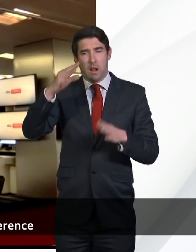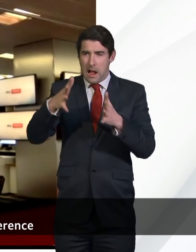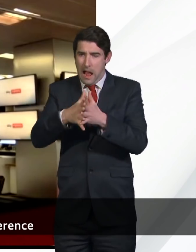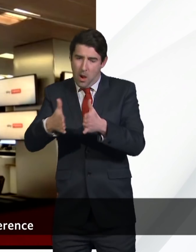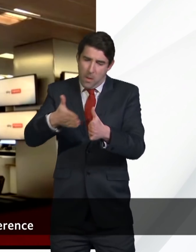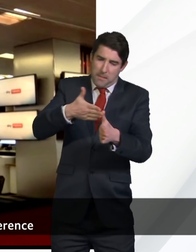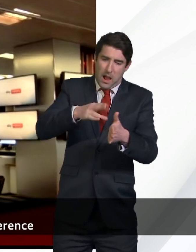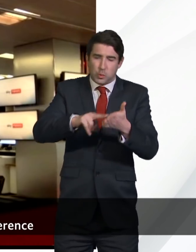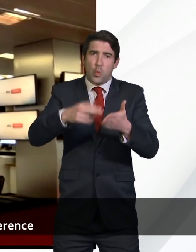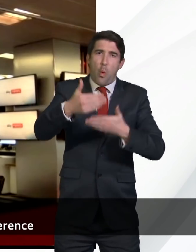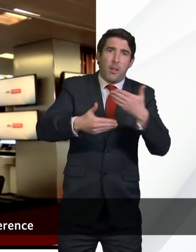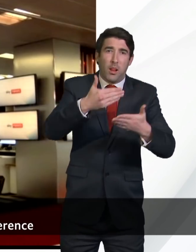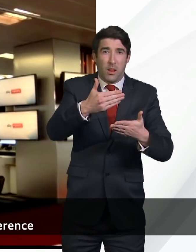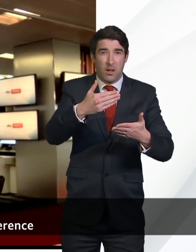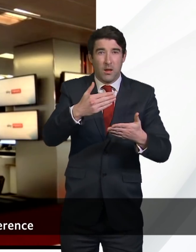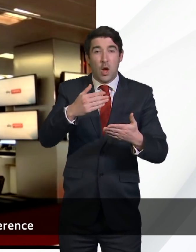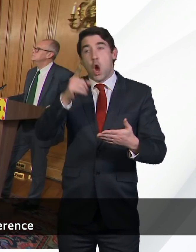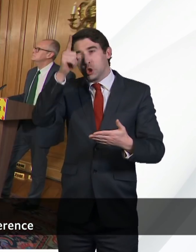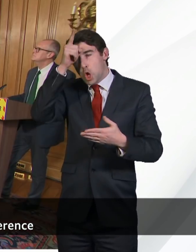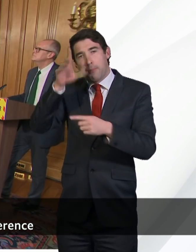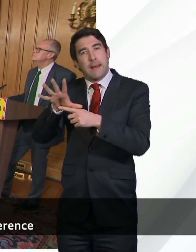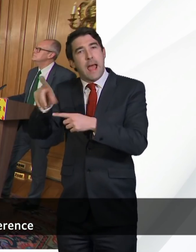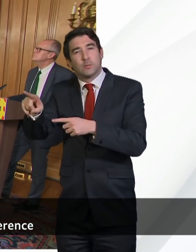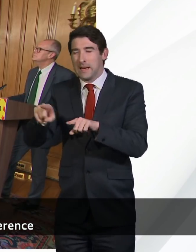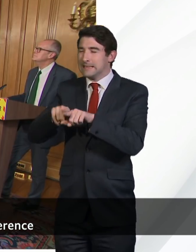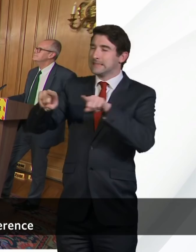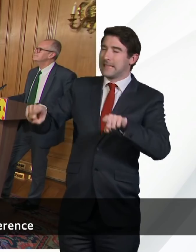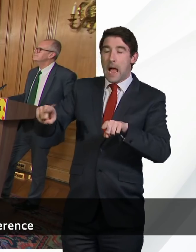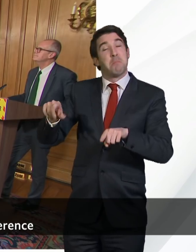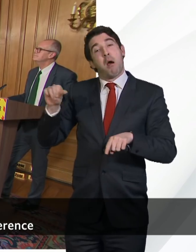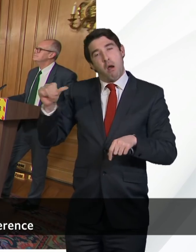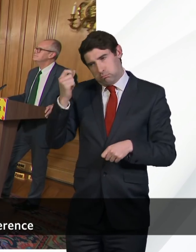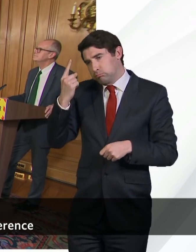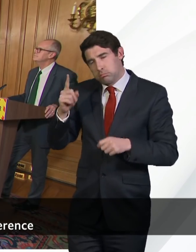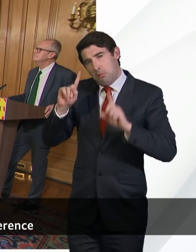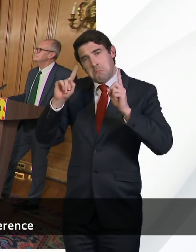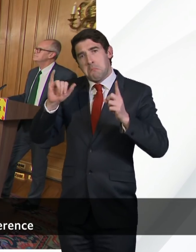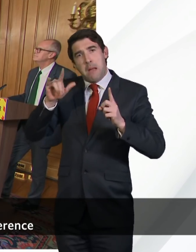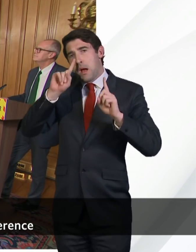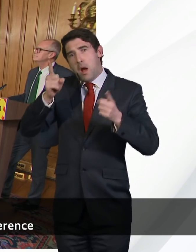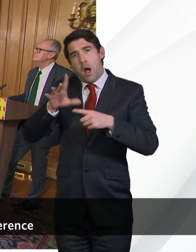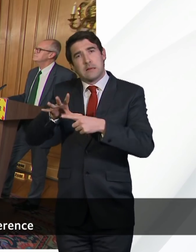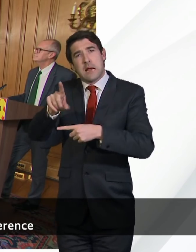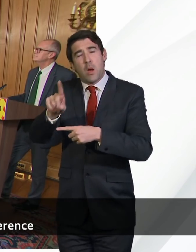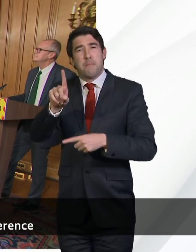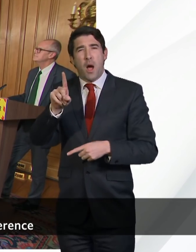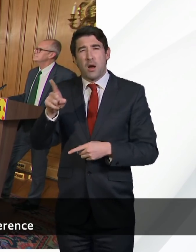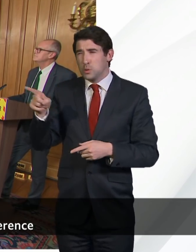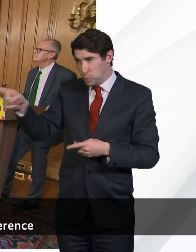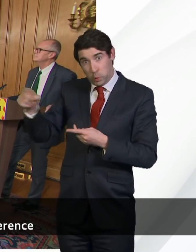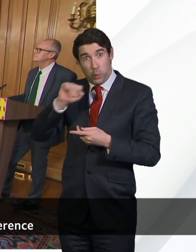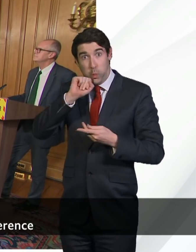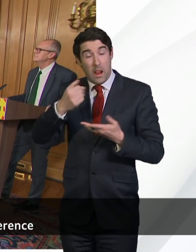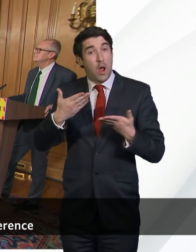some point explain to the British people in a document the trade-offs and the evidence about how they're going to go